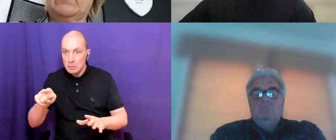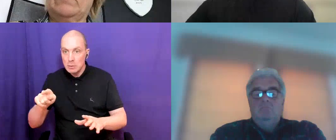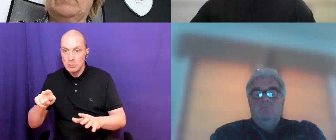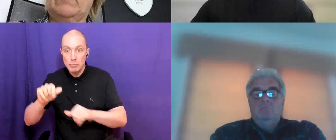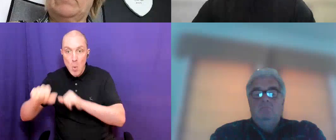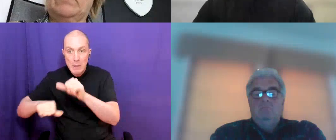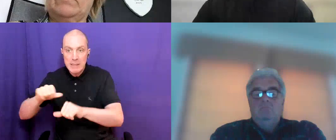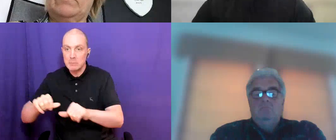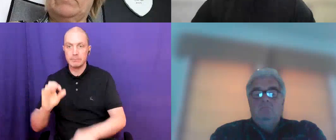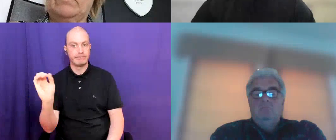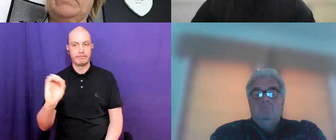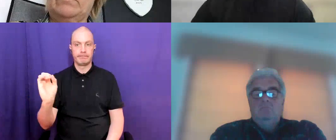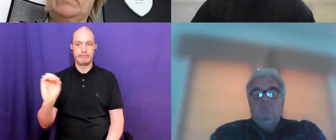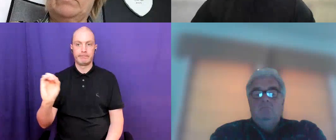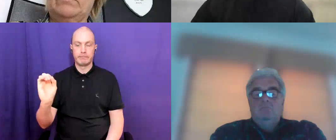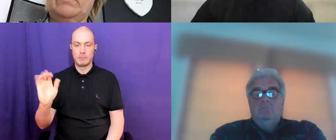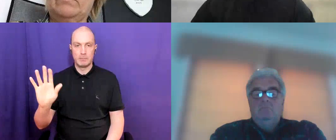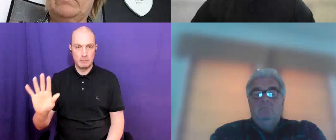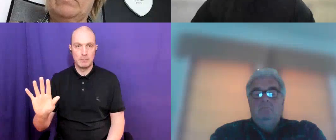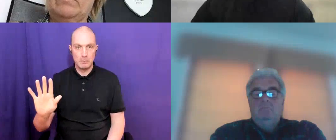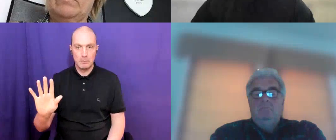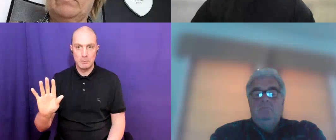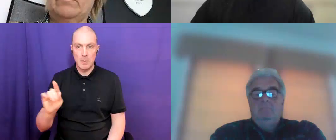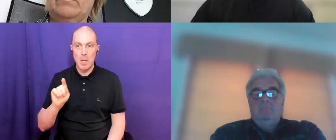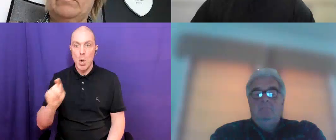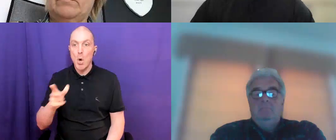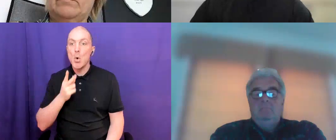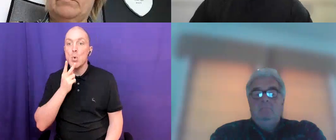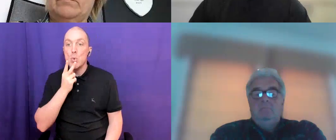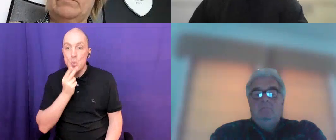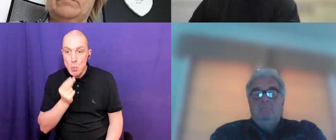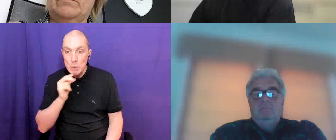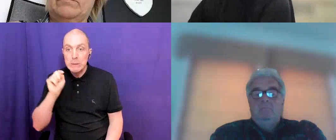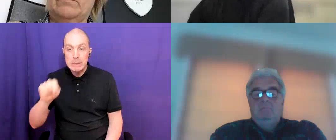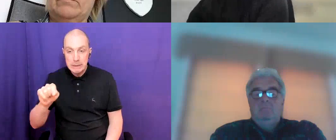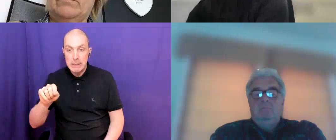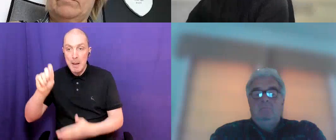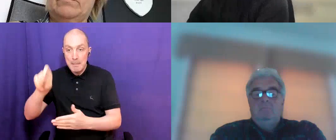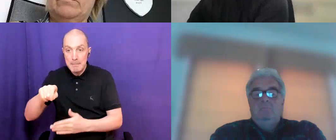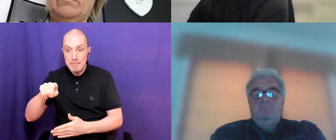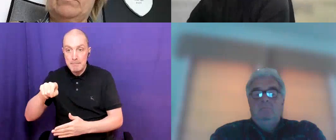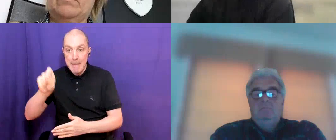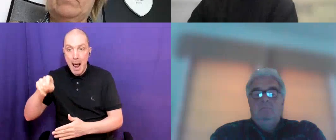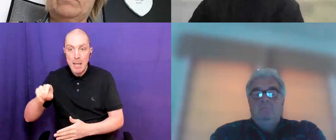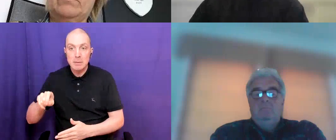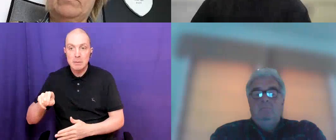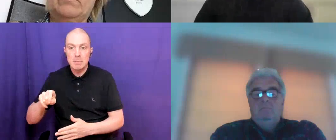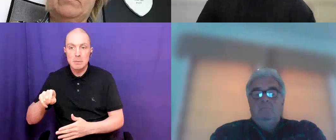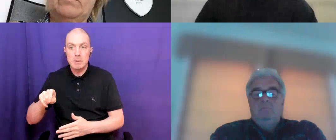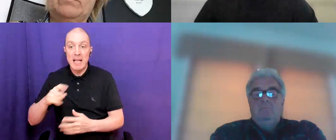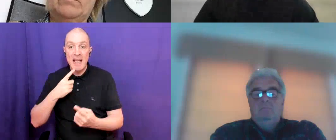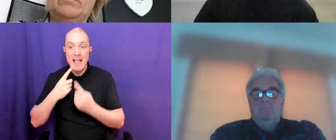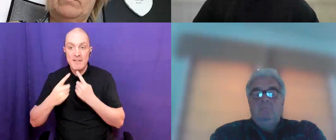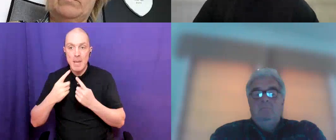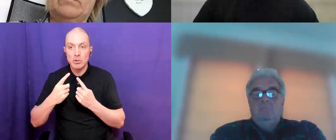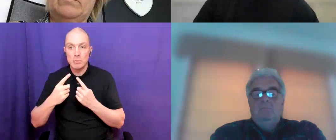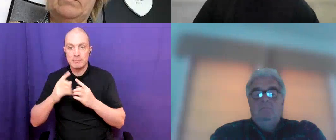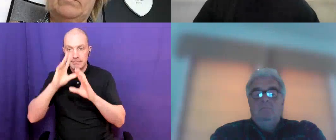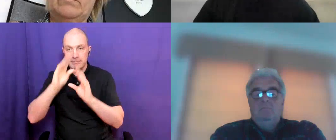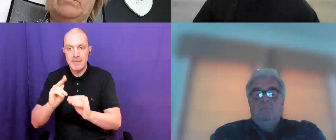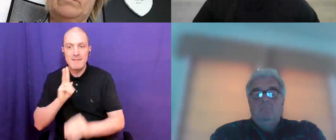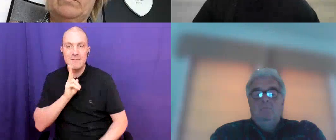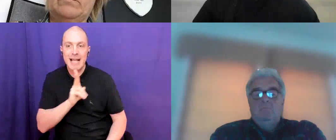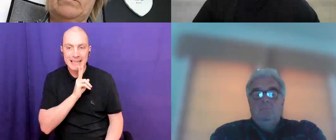the completion of the verification of the used ballots on the Friday. So that moves us through onto the count